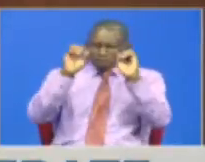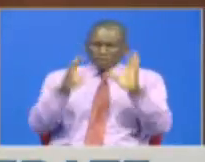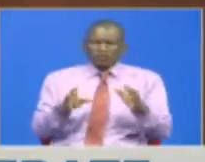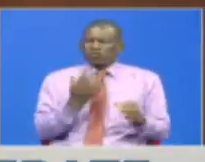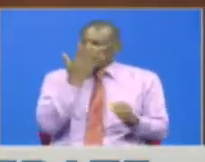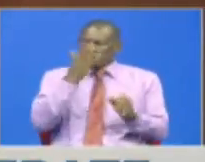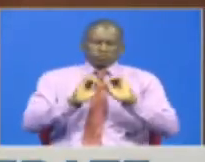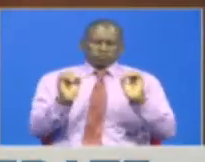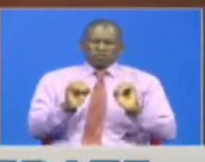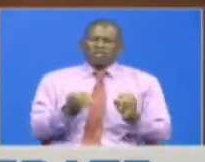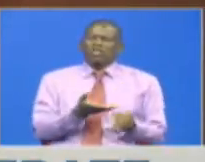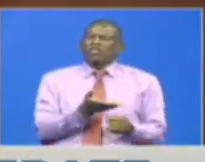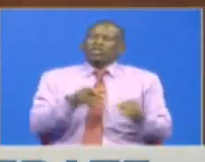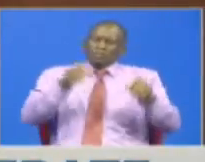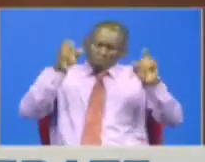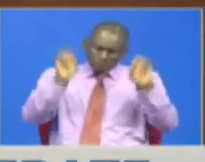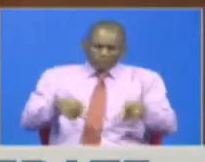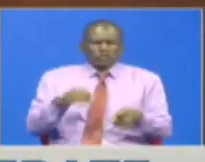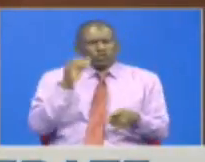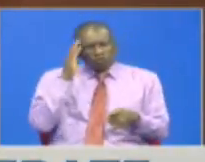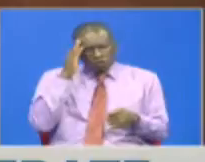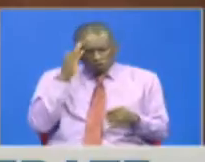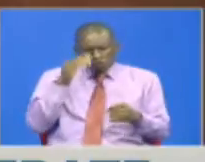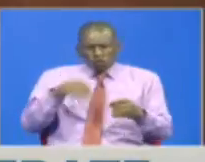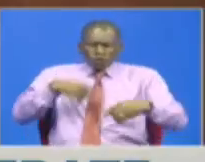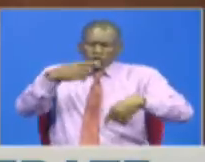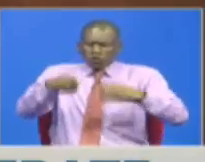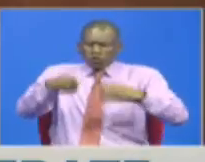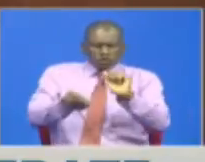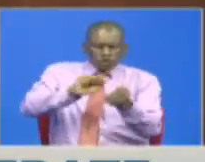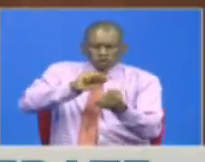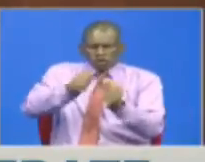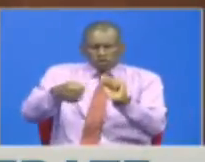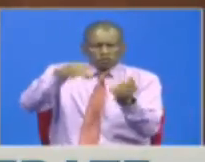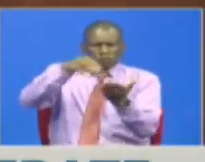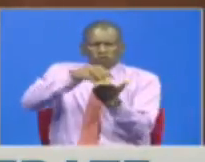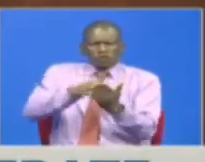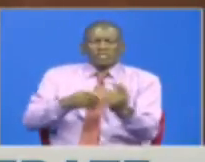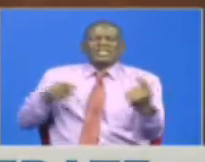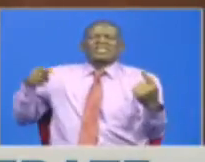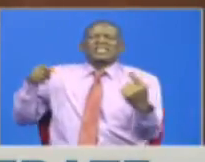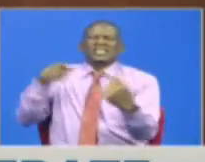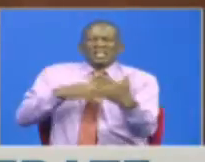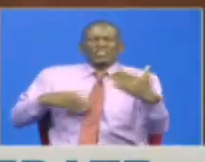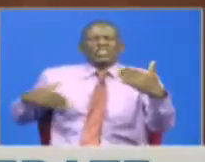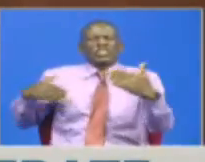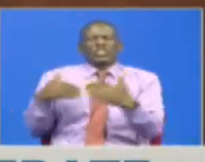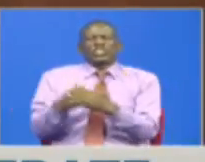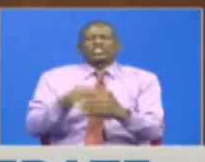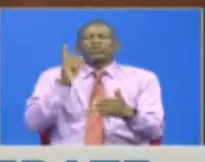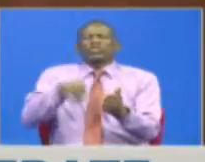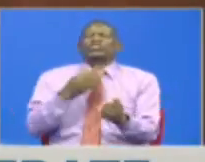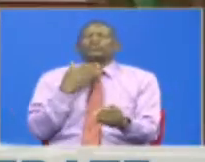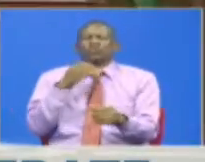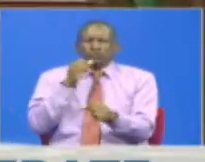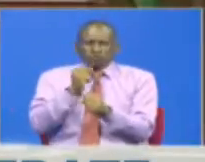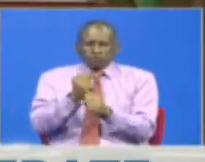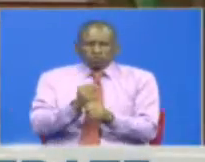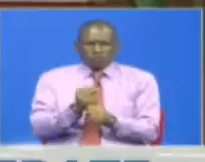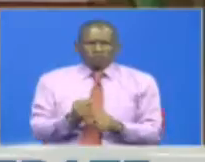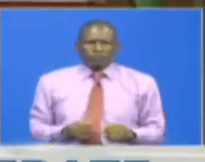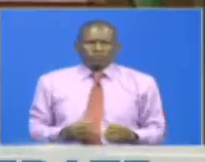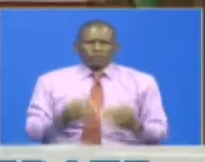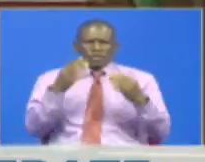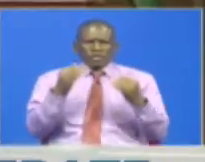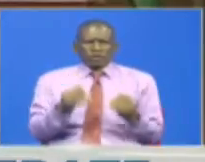because they know they keep on exchanging positions until they arrive at their destination, Mr. Speaker. It got